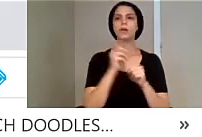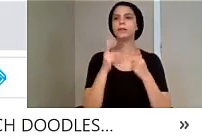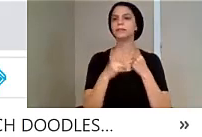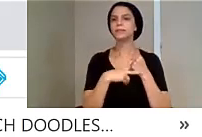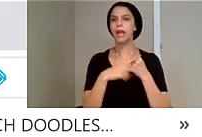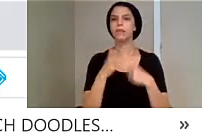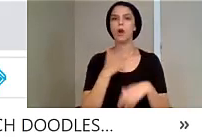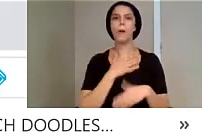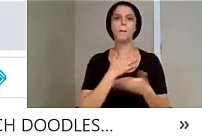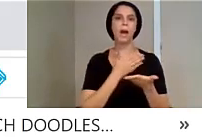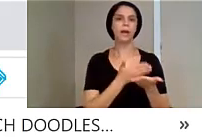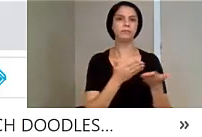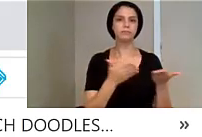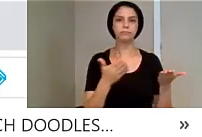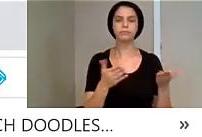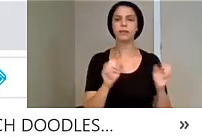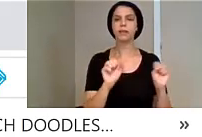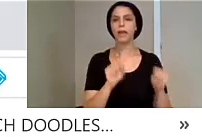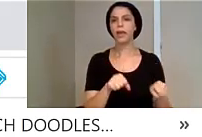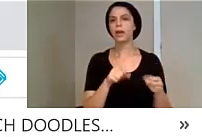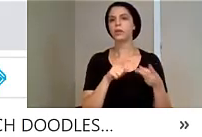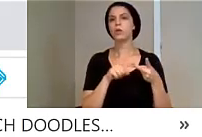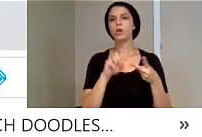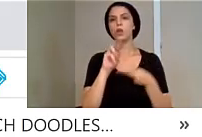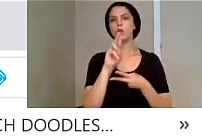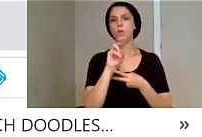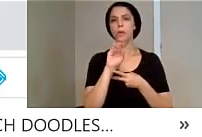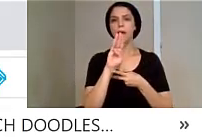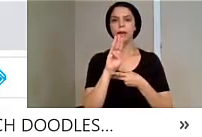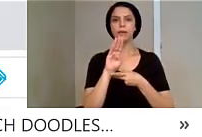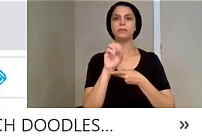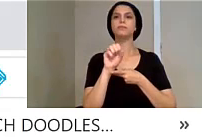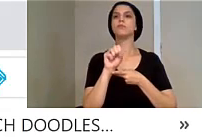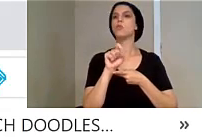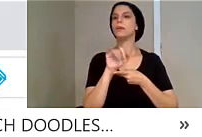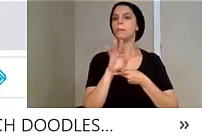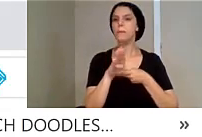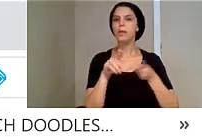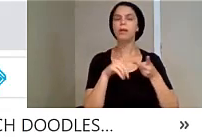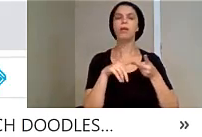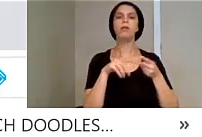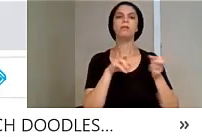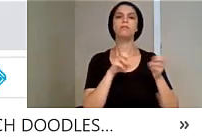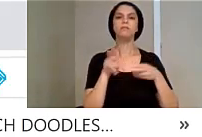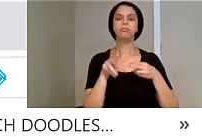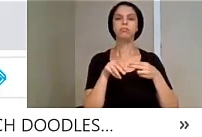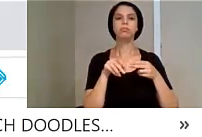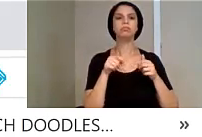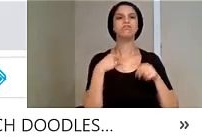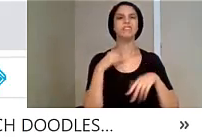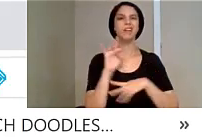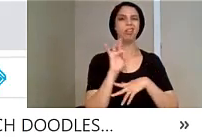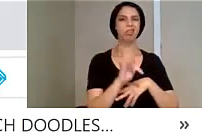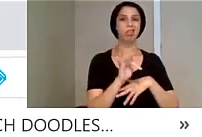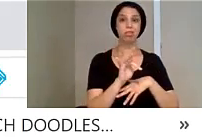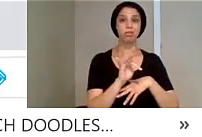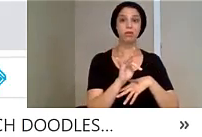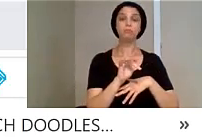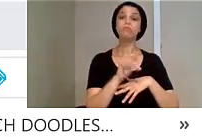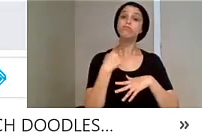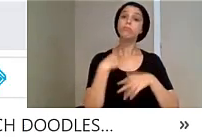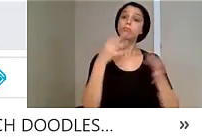my device or a USB drive that I've plugged into that port, then I'm going to go ahead and click on Choose